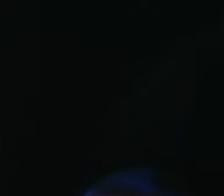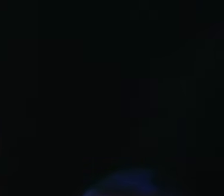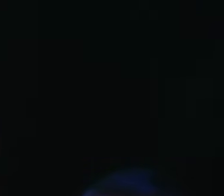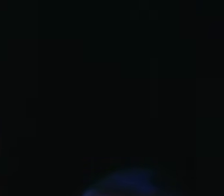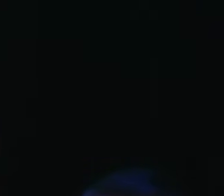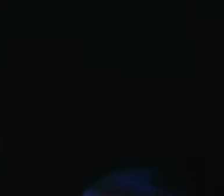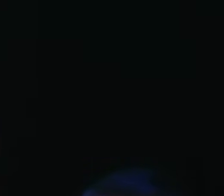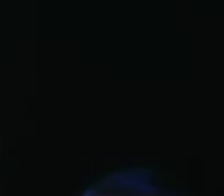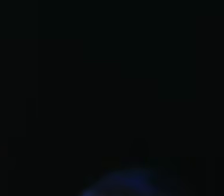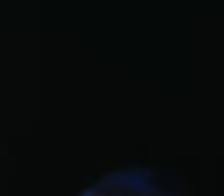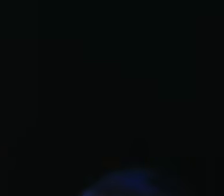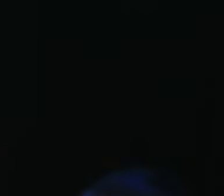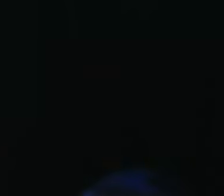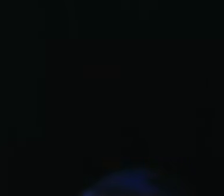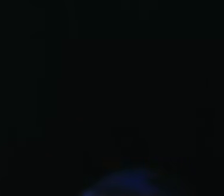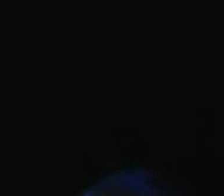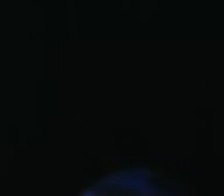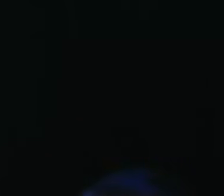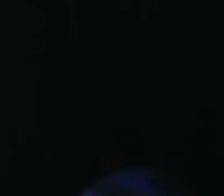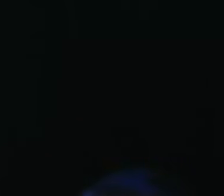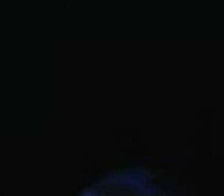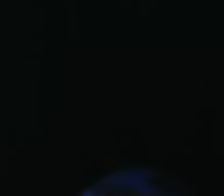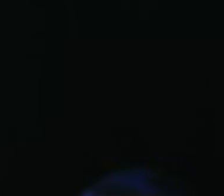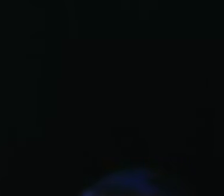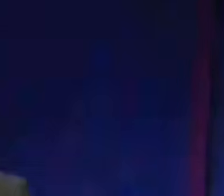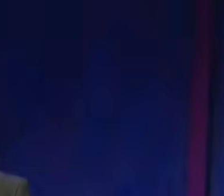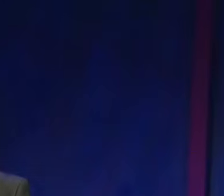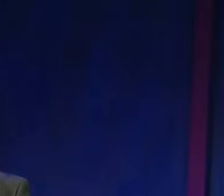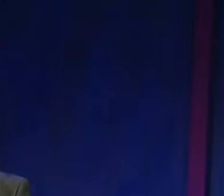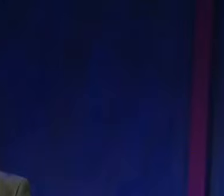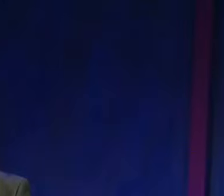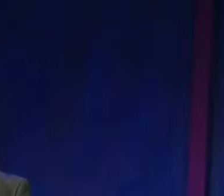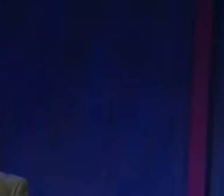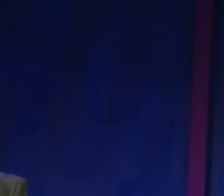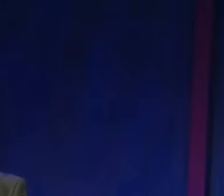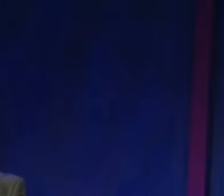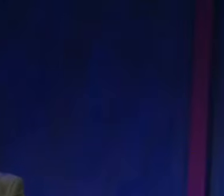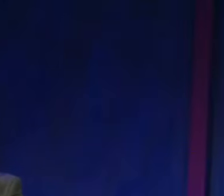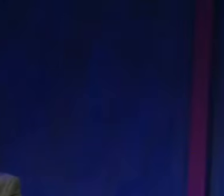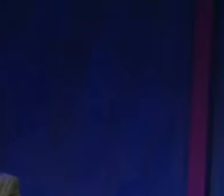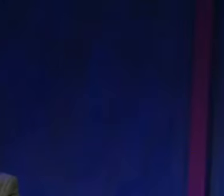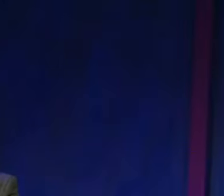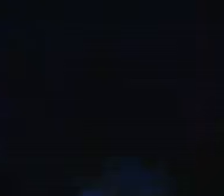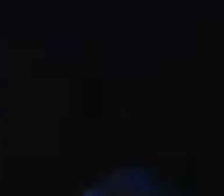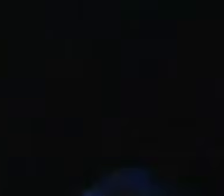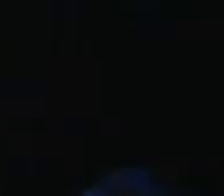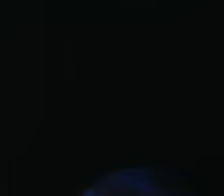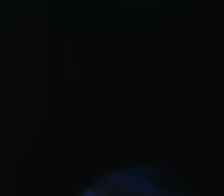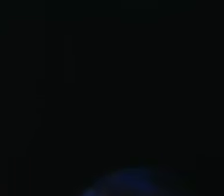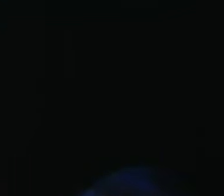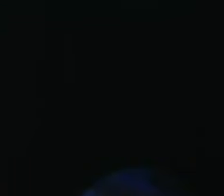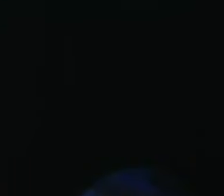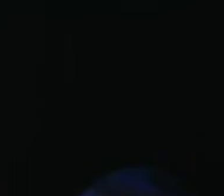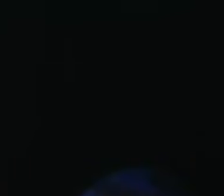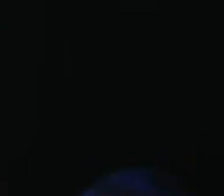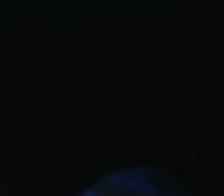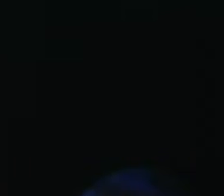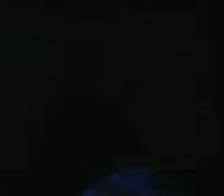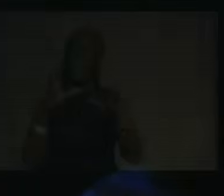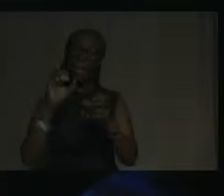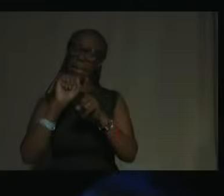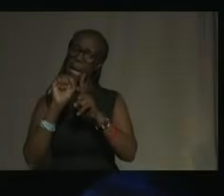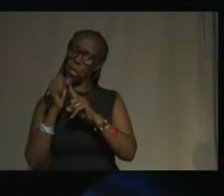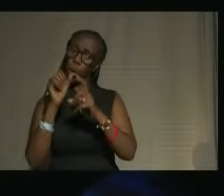Described the 0% in year one as an insult to public sector workers. The party says they have looked at the budget and fiscal